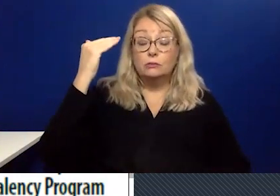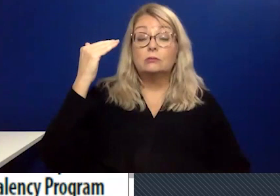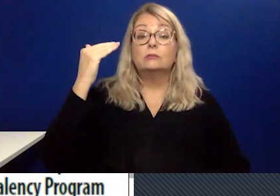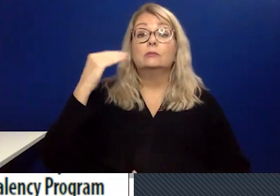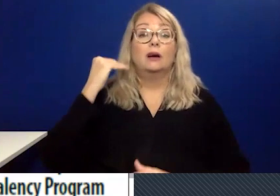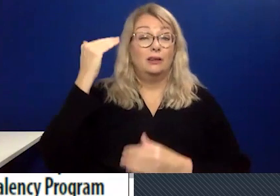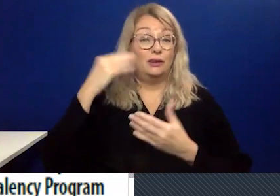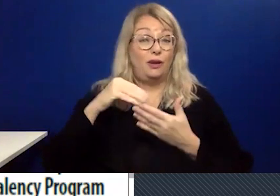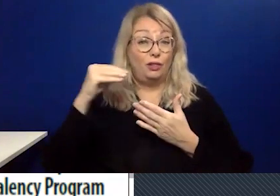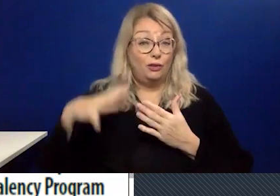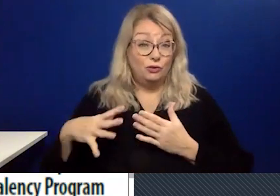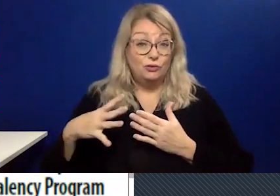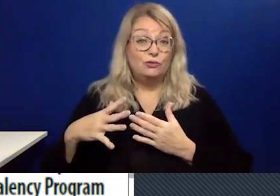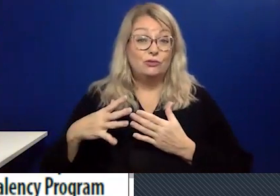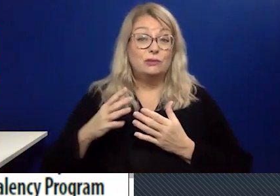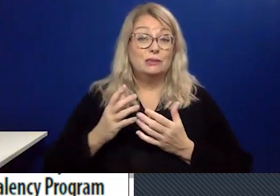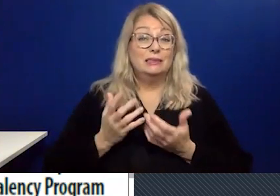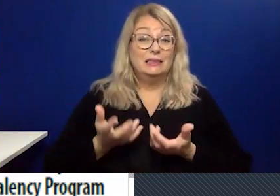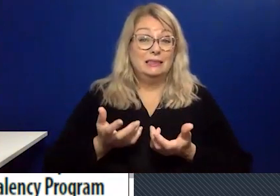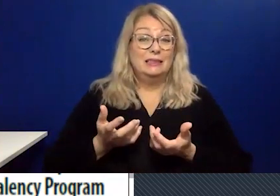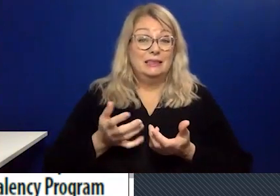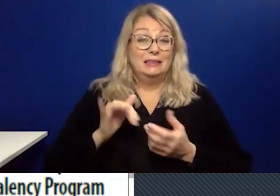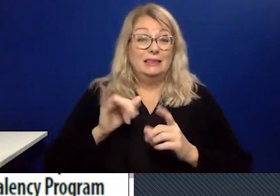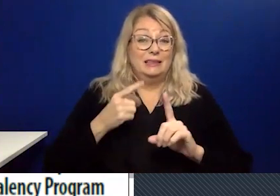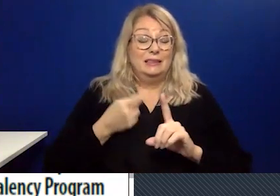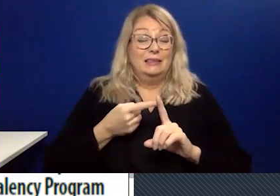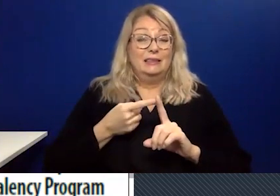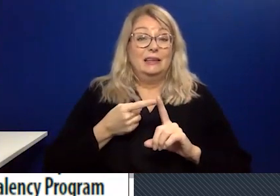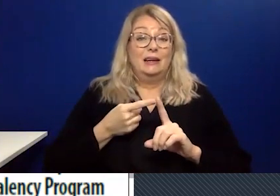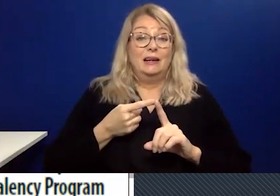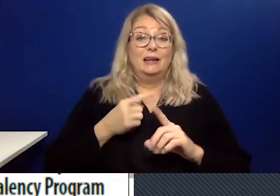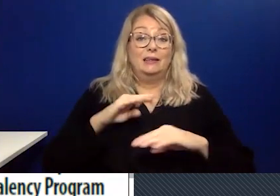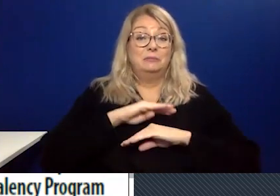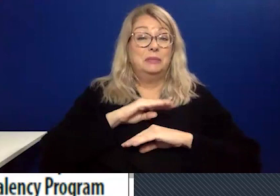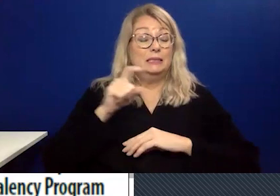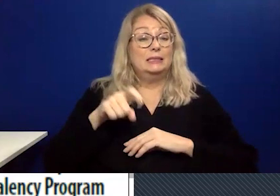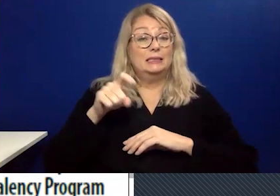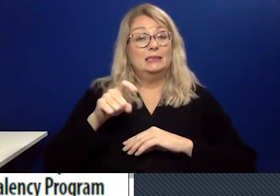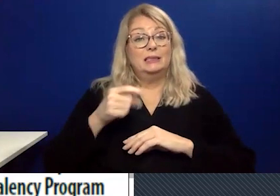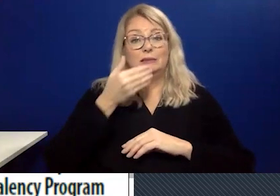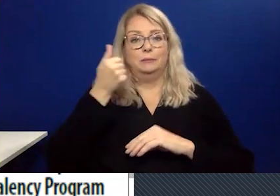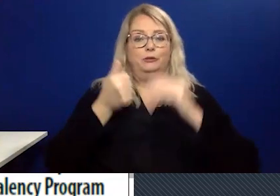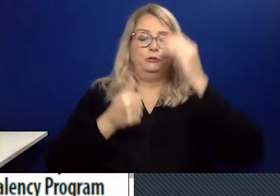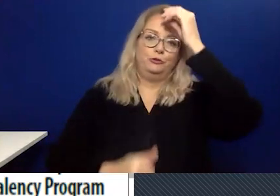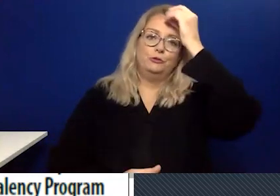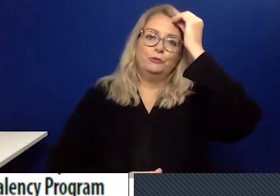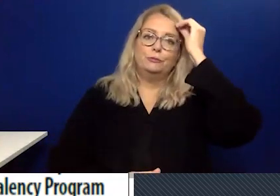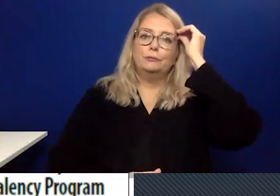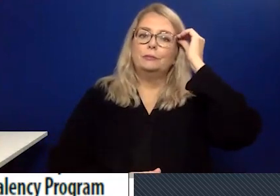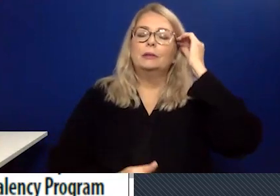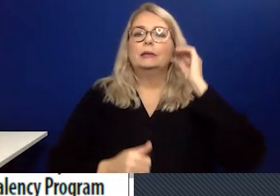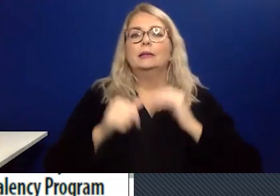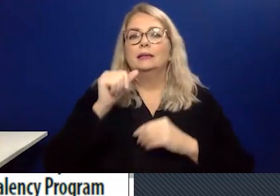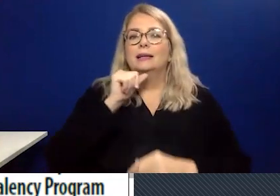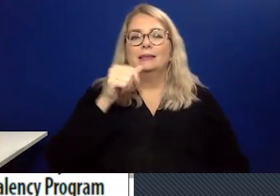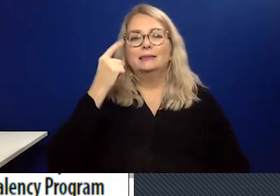learners, that is, it basically meets their needs a little more because it's set up a little different. It's not for credit,